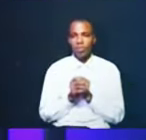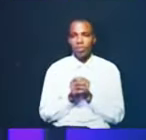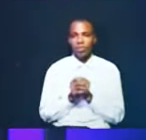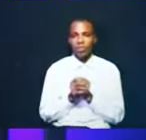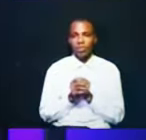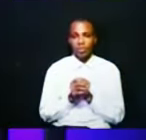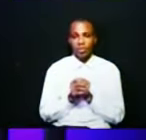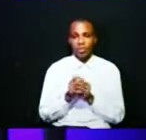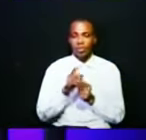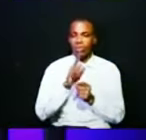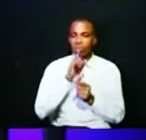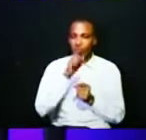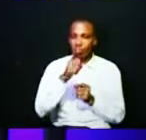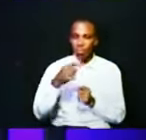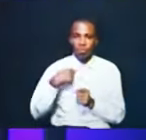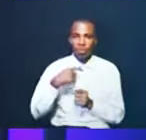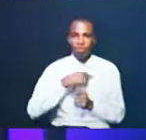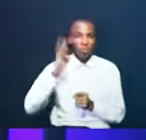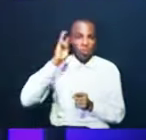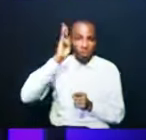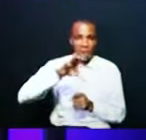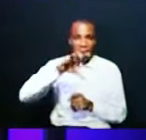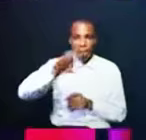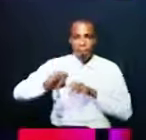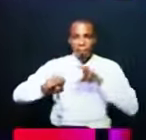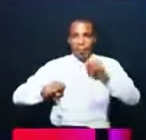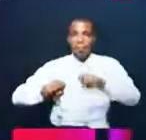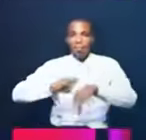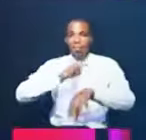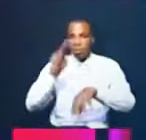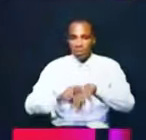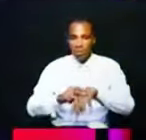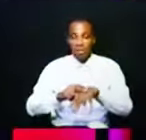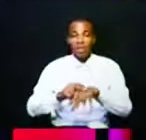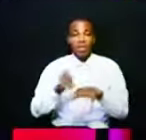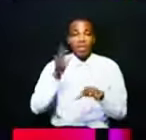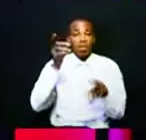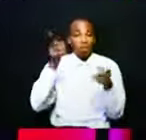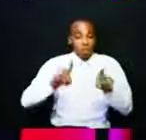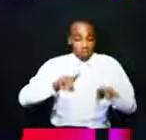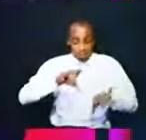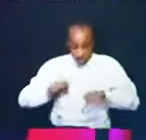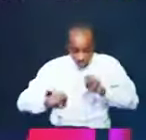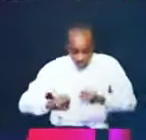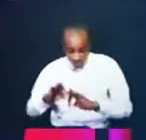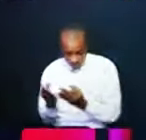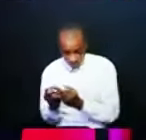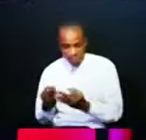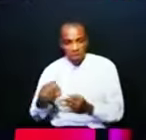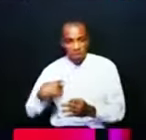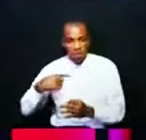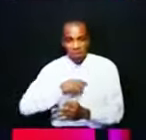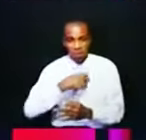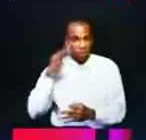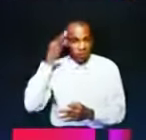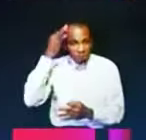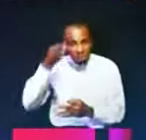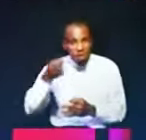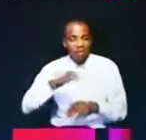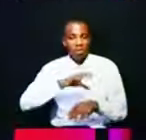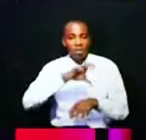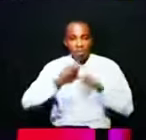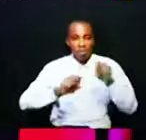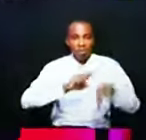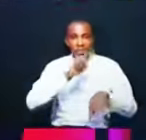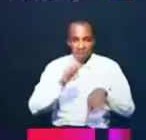will be possessing the nations when we start possessing our homes. Shall we just rise to our